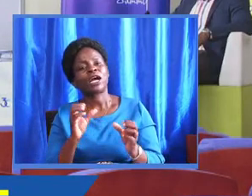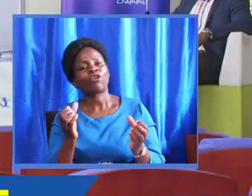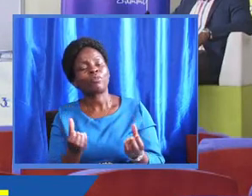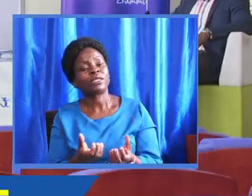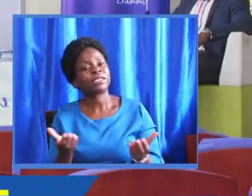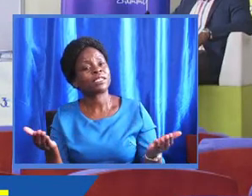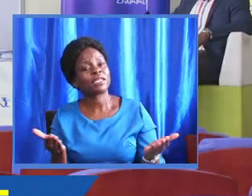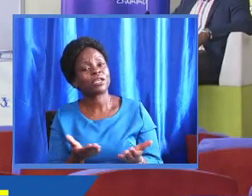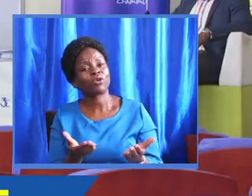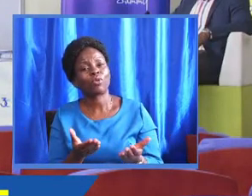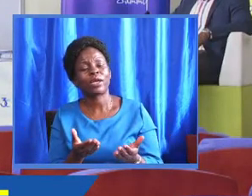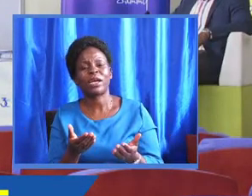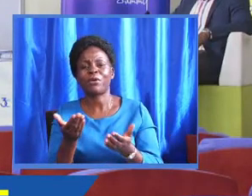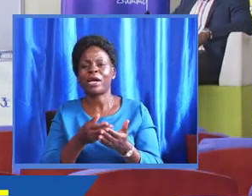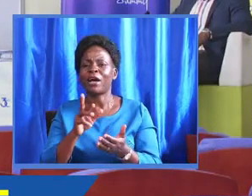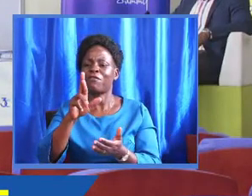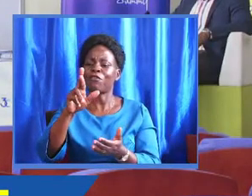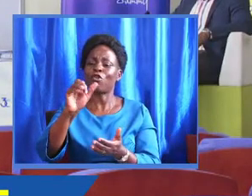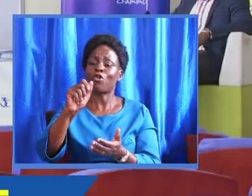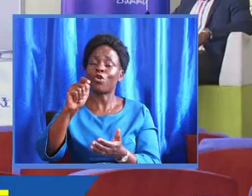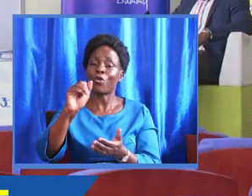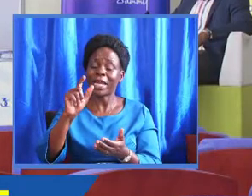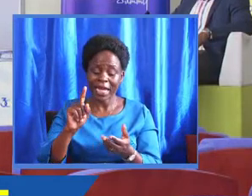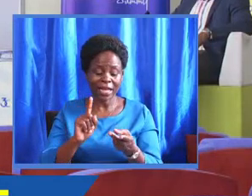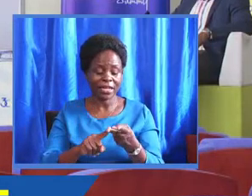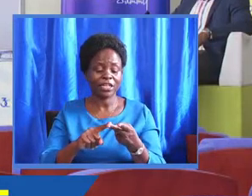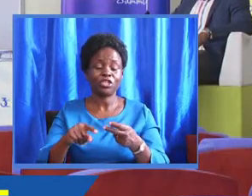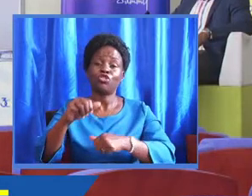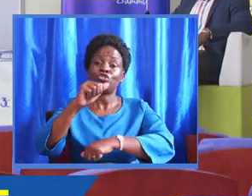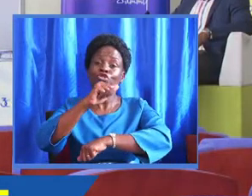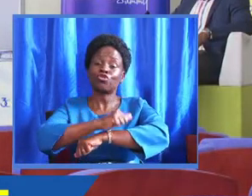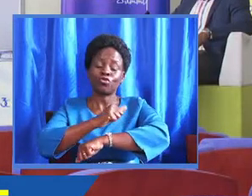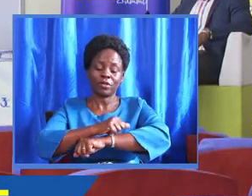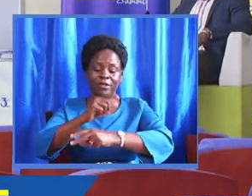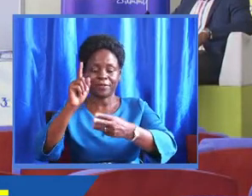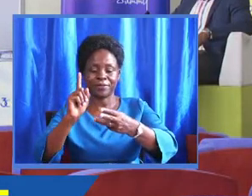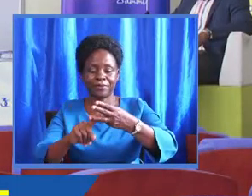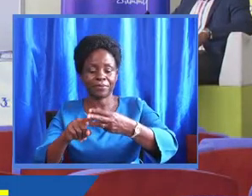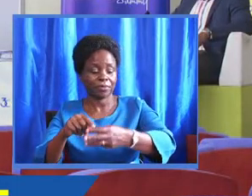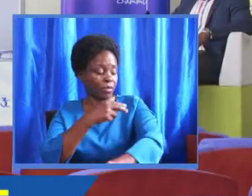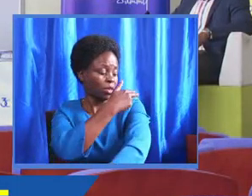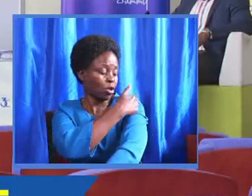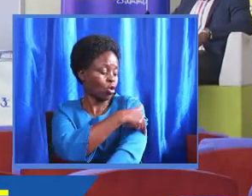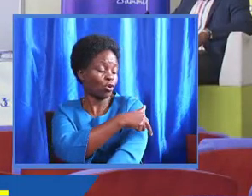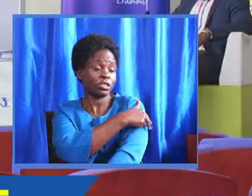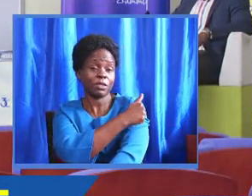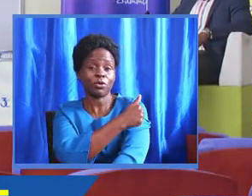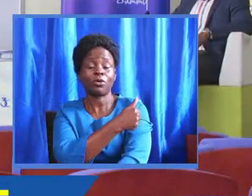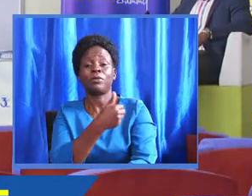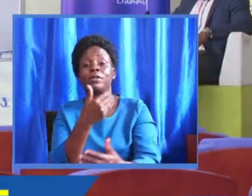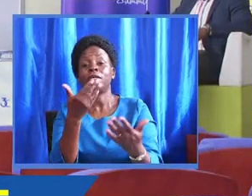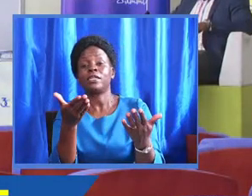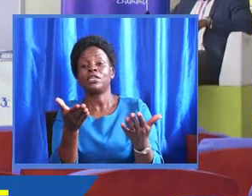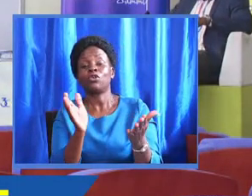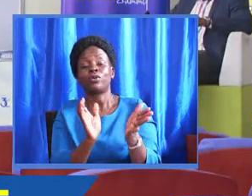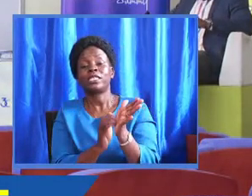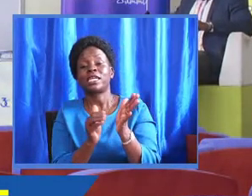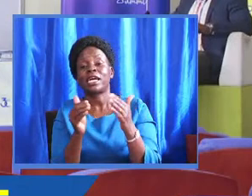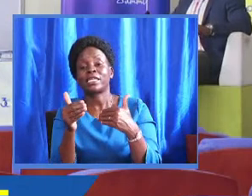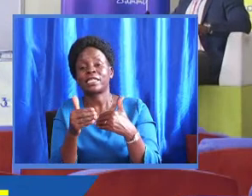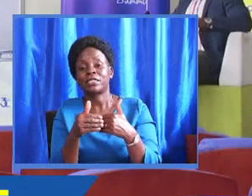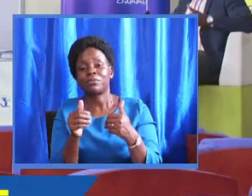have your retail, you have your schools, hospital, which are accessible